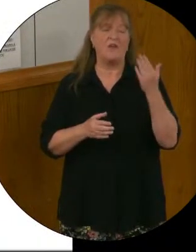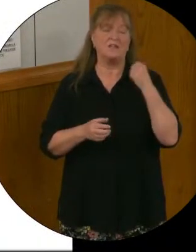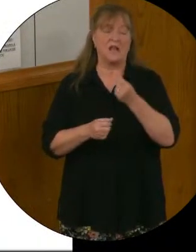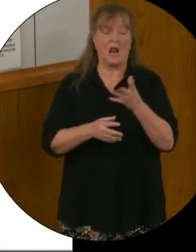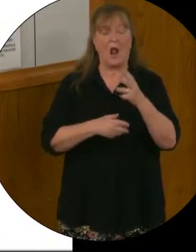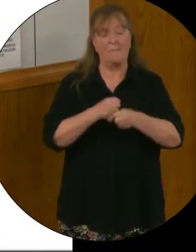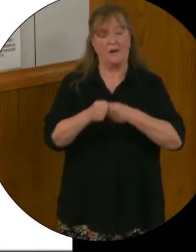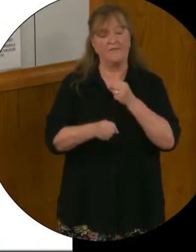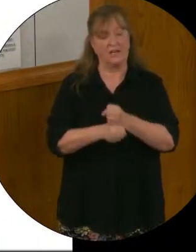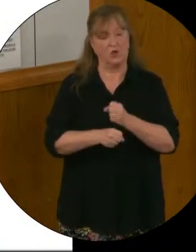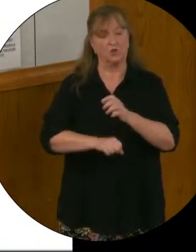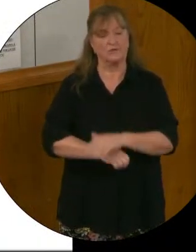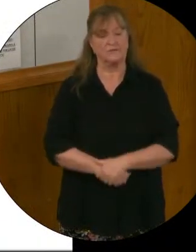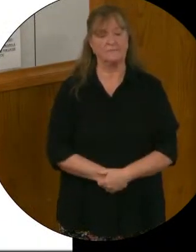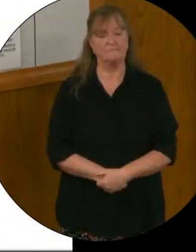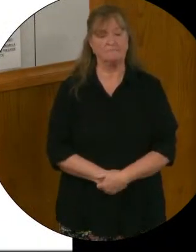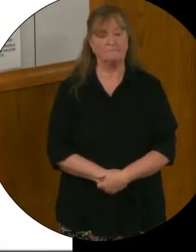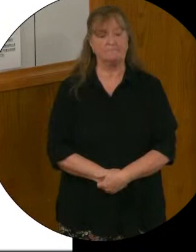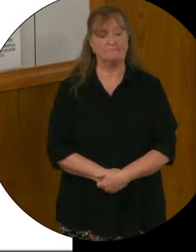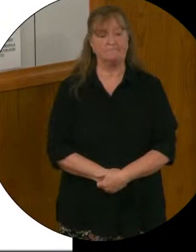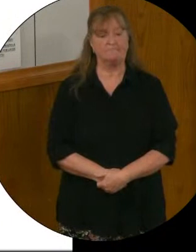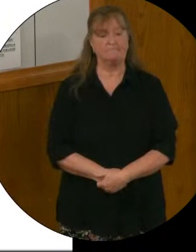years.